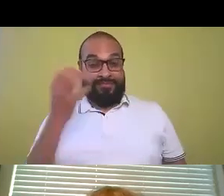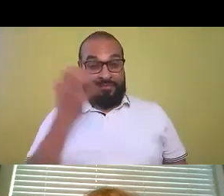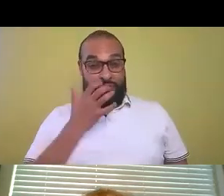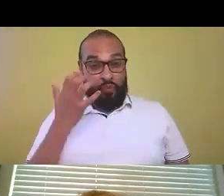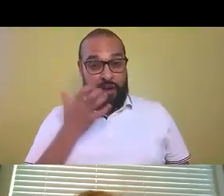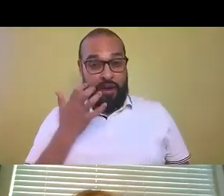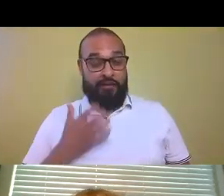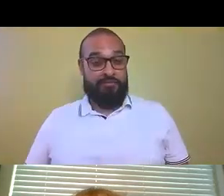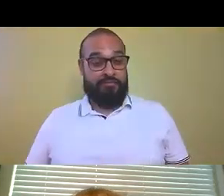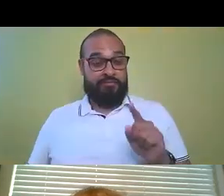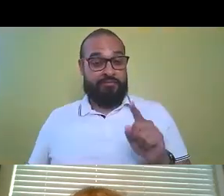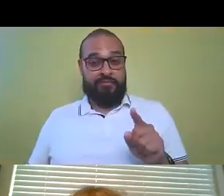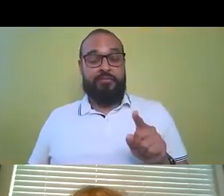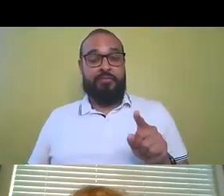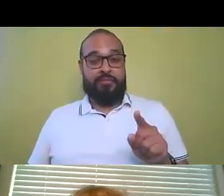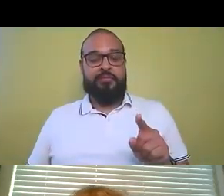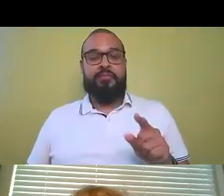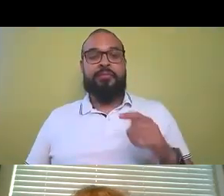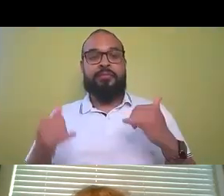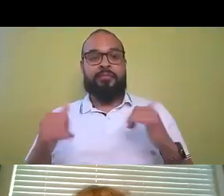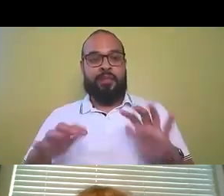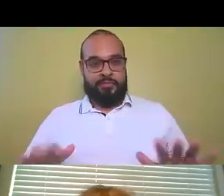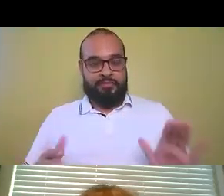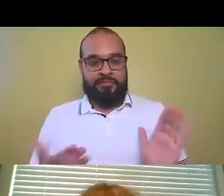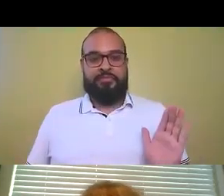gonna come back here.